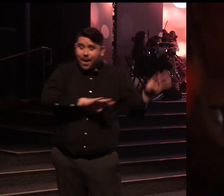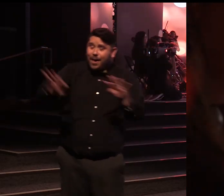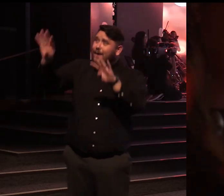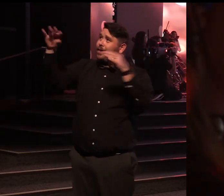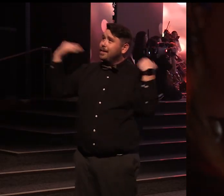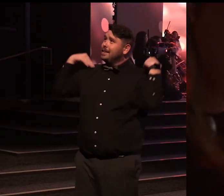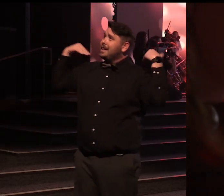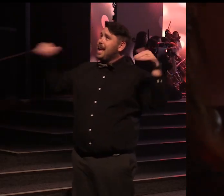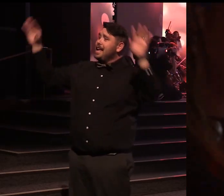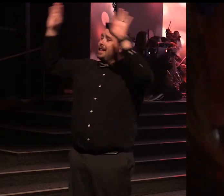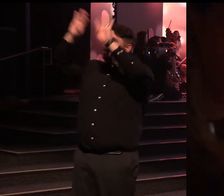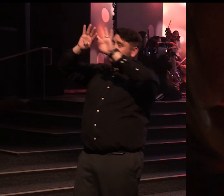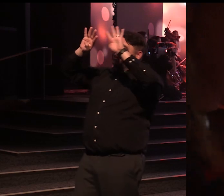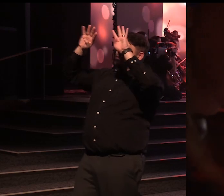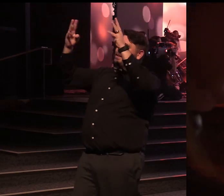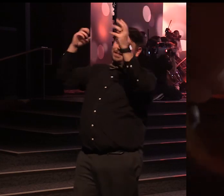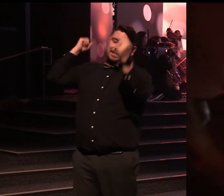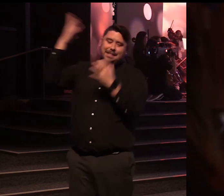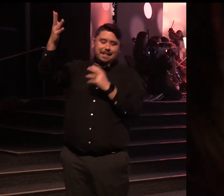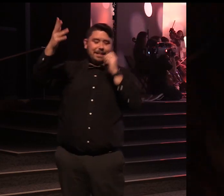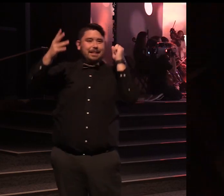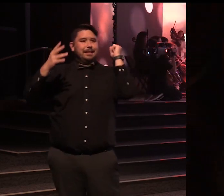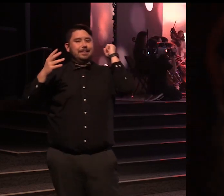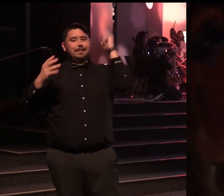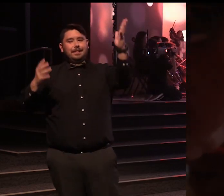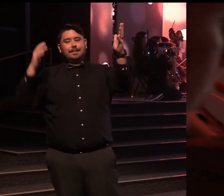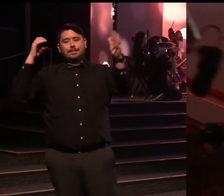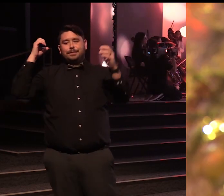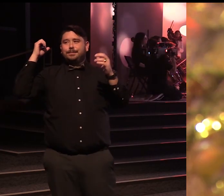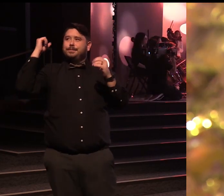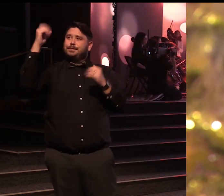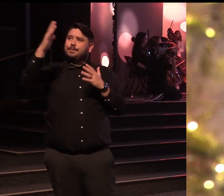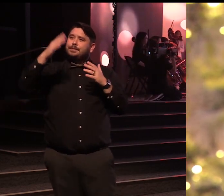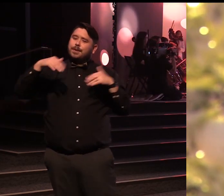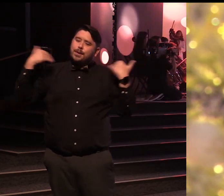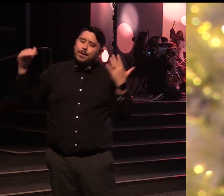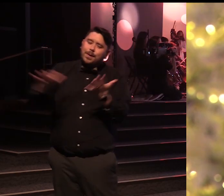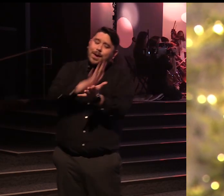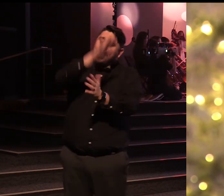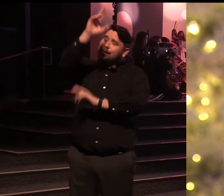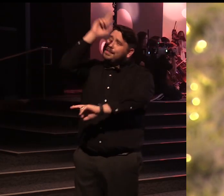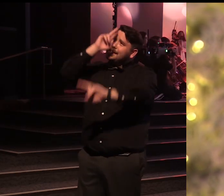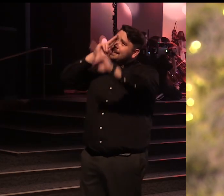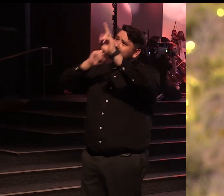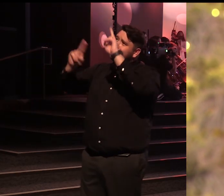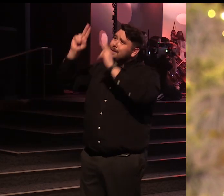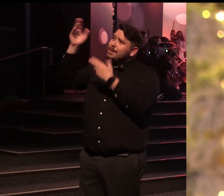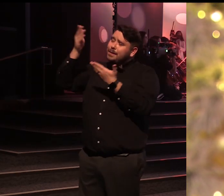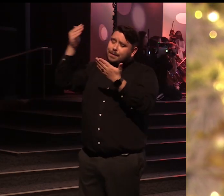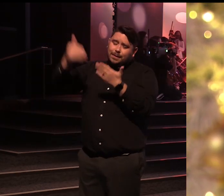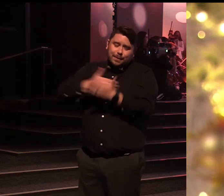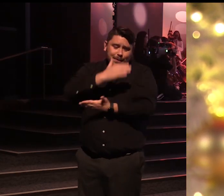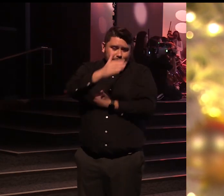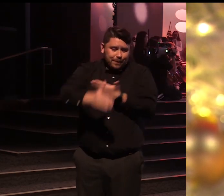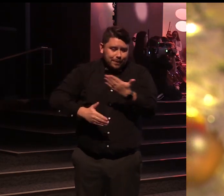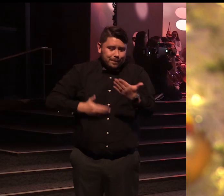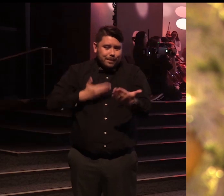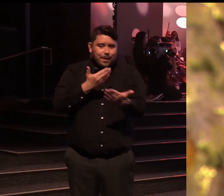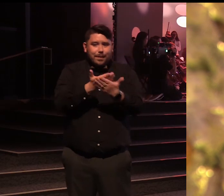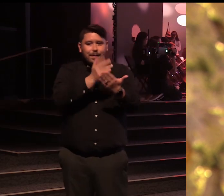the herald angels sing, glory to